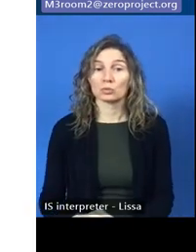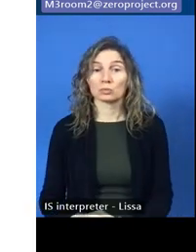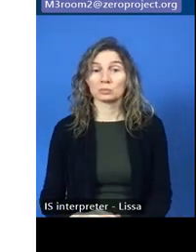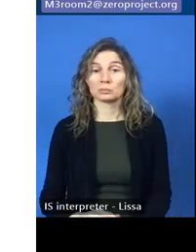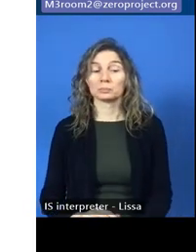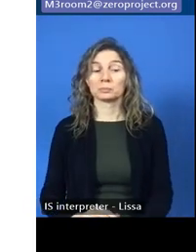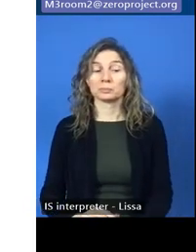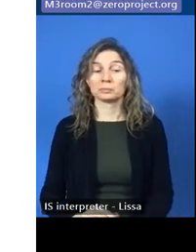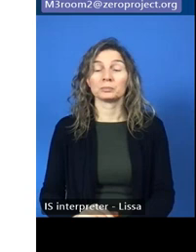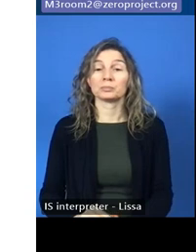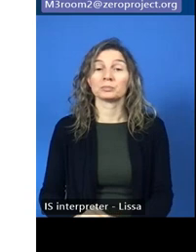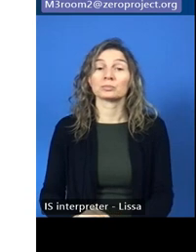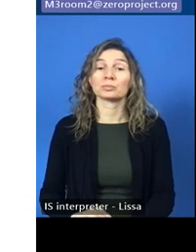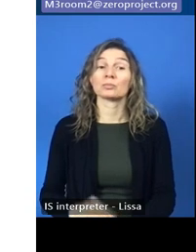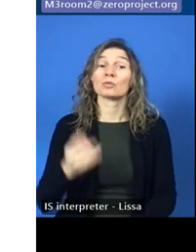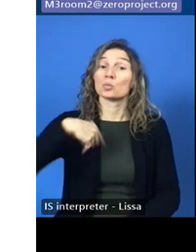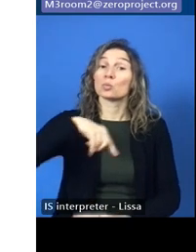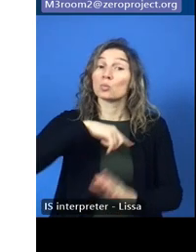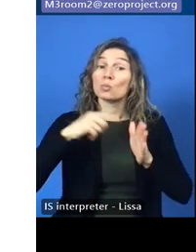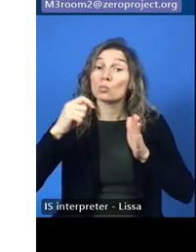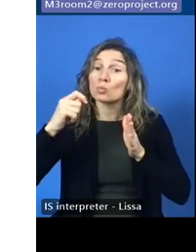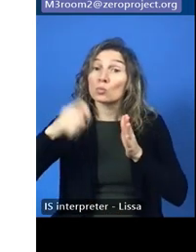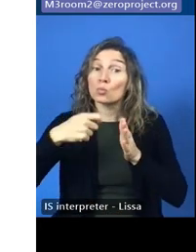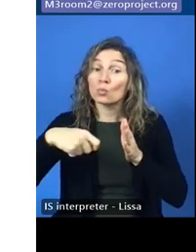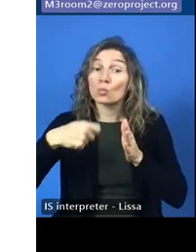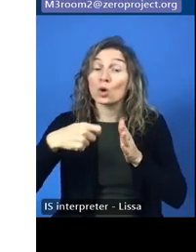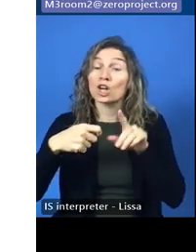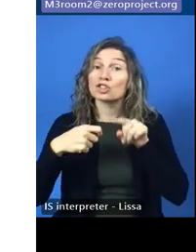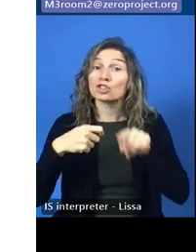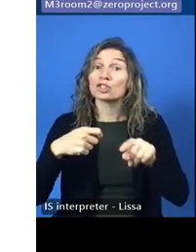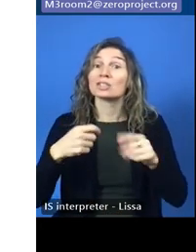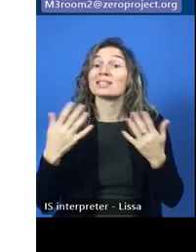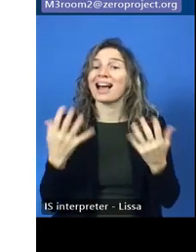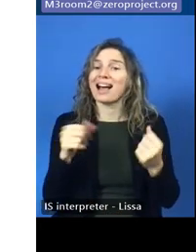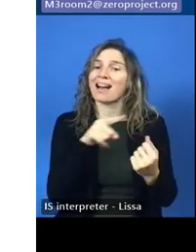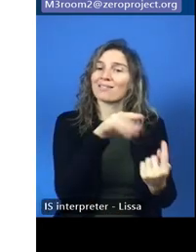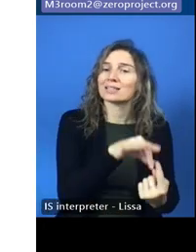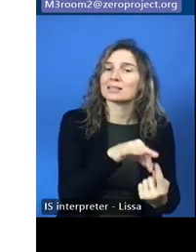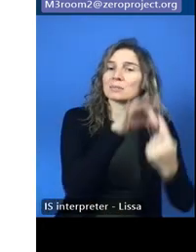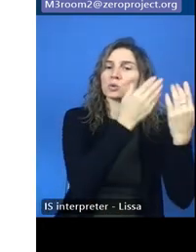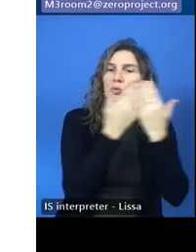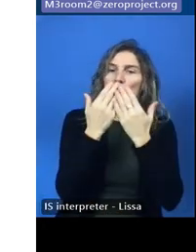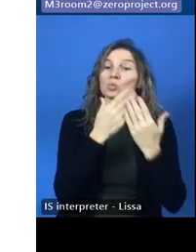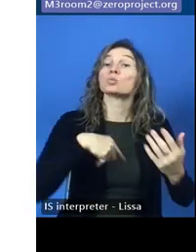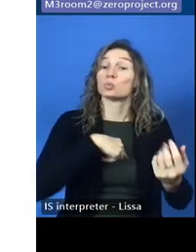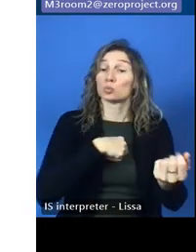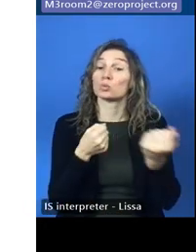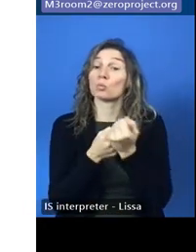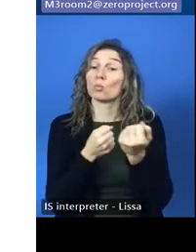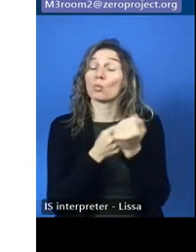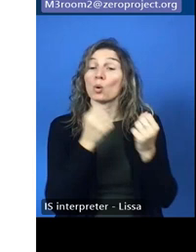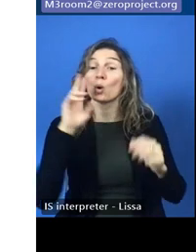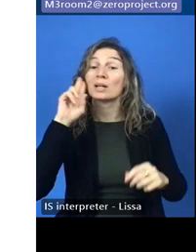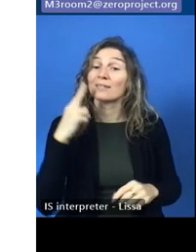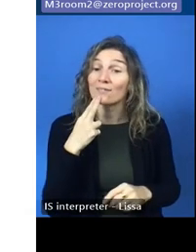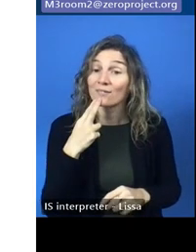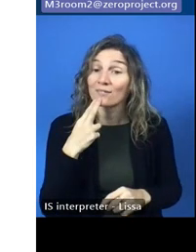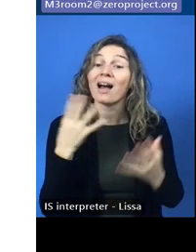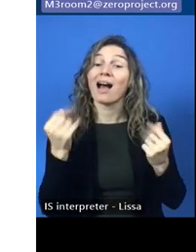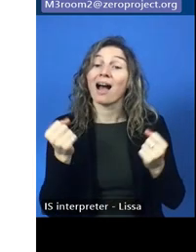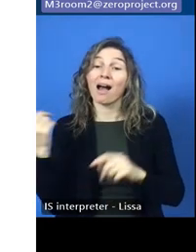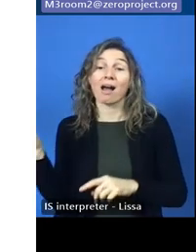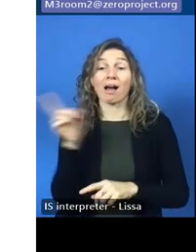project site. And we also work with a special school to support the deaf, which train the sign language teacher